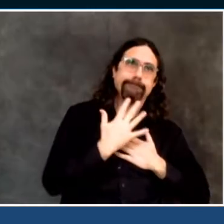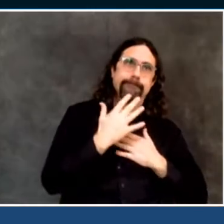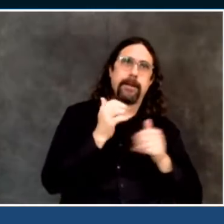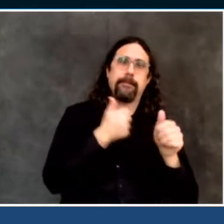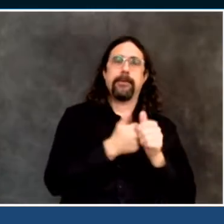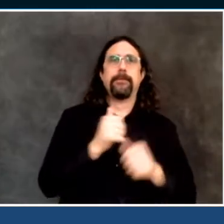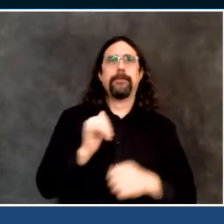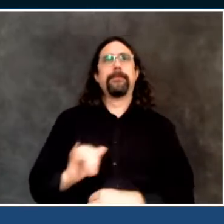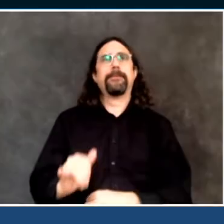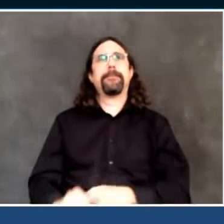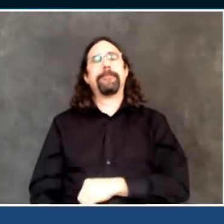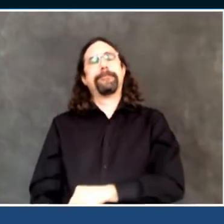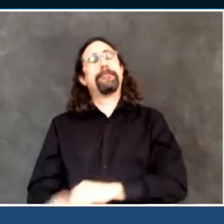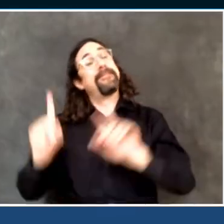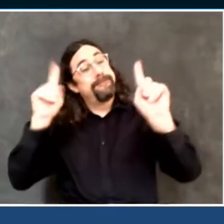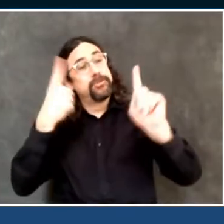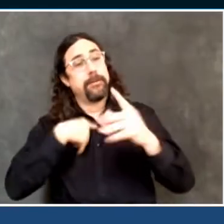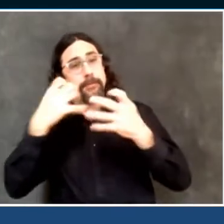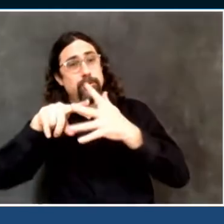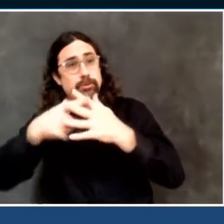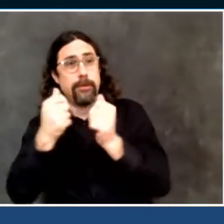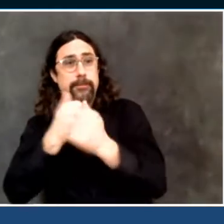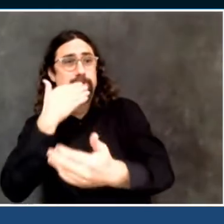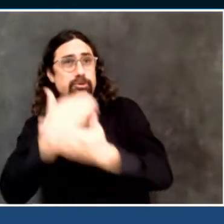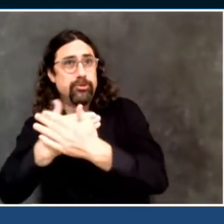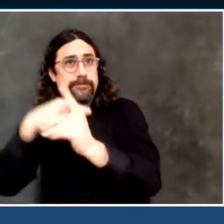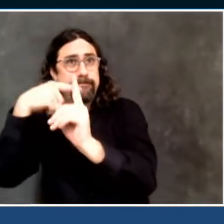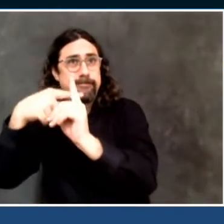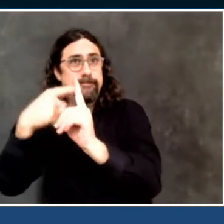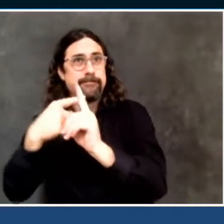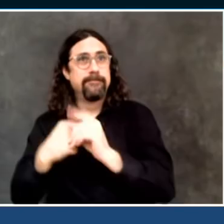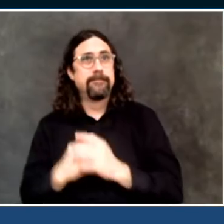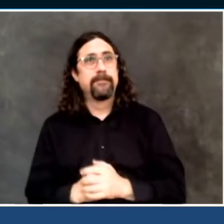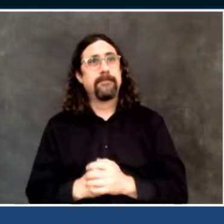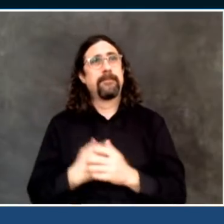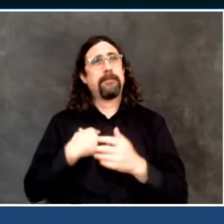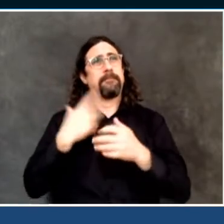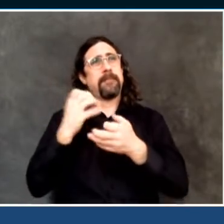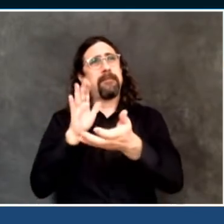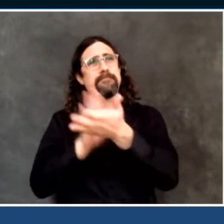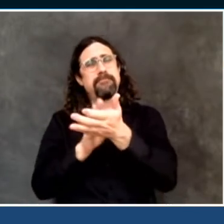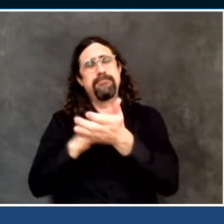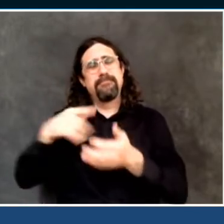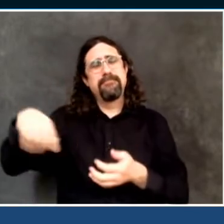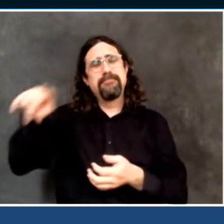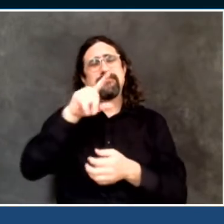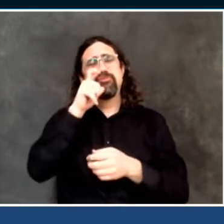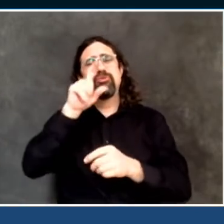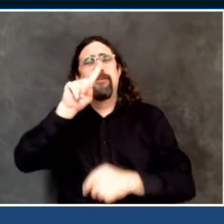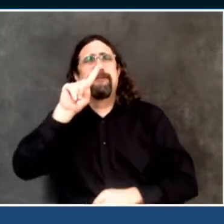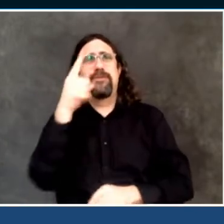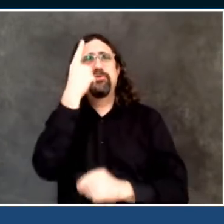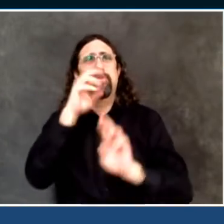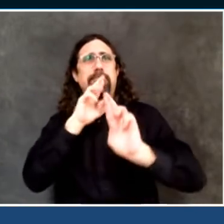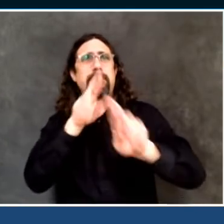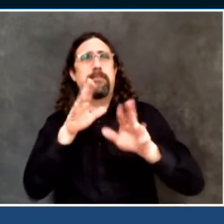when it comes to our public servants, our first responders, the people who we depend on to keep us